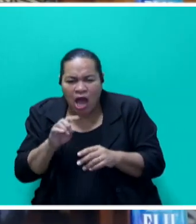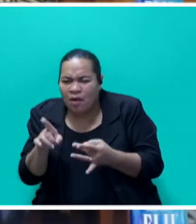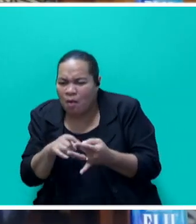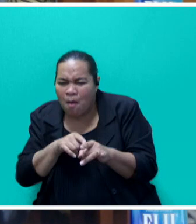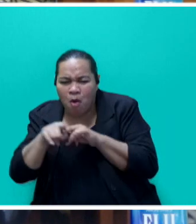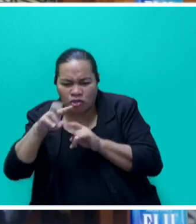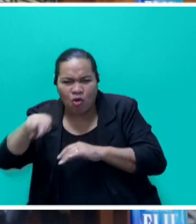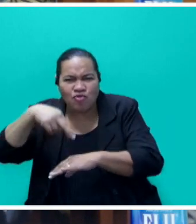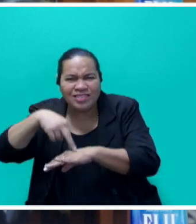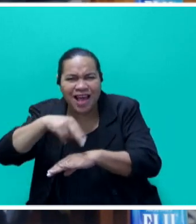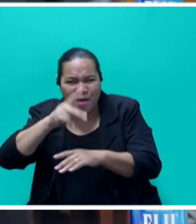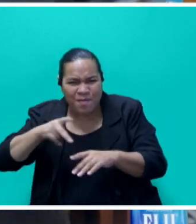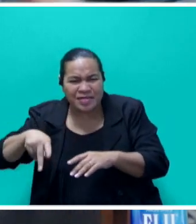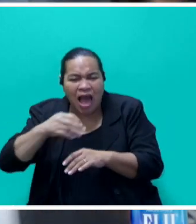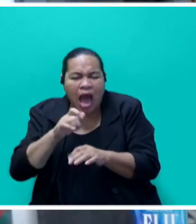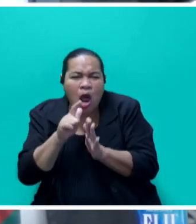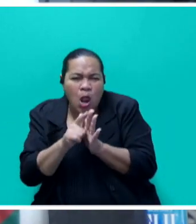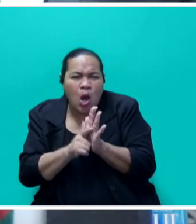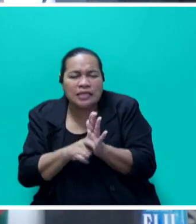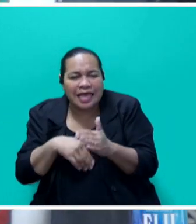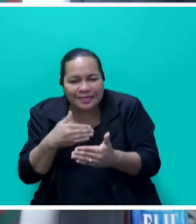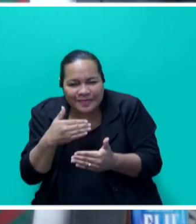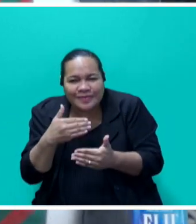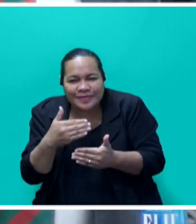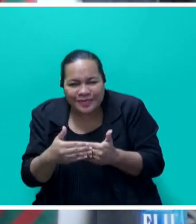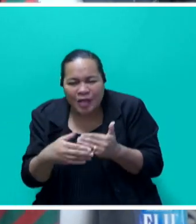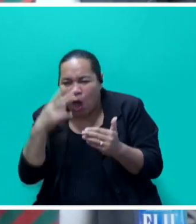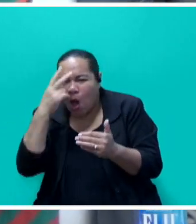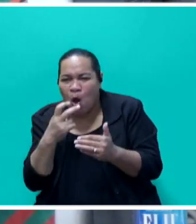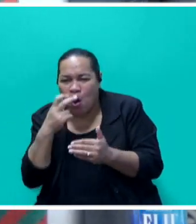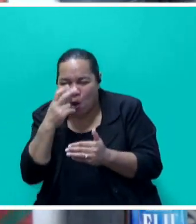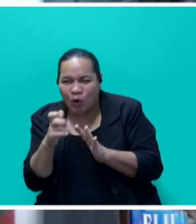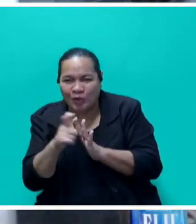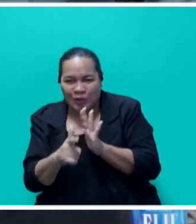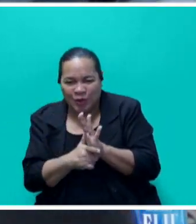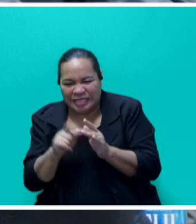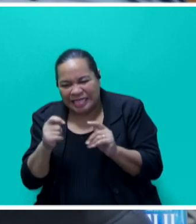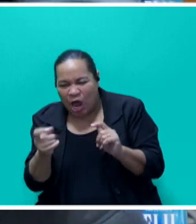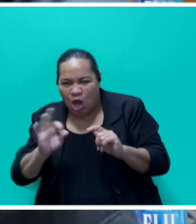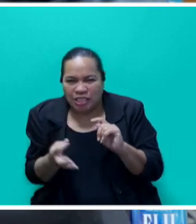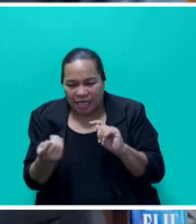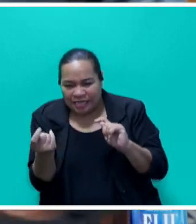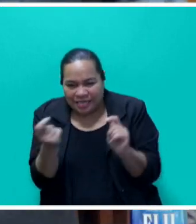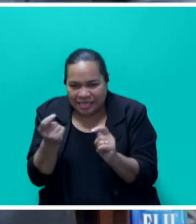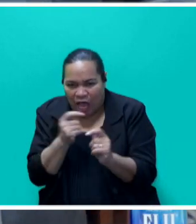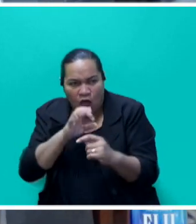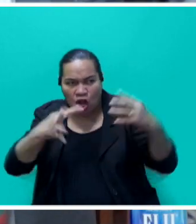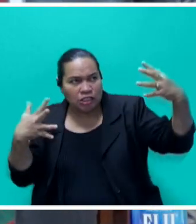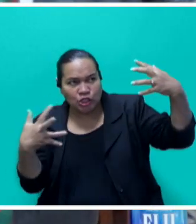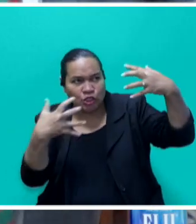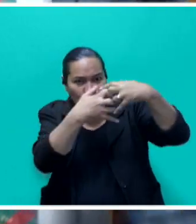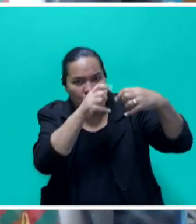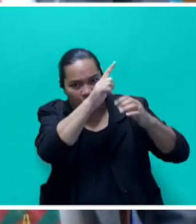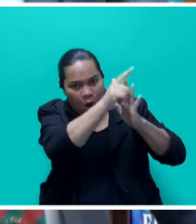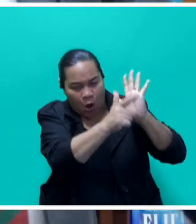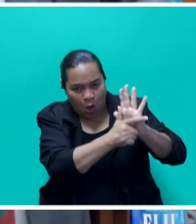of the region, our laws are still archaic. And it's not suited to it. This is something